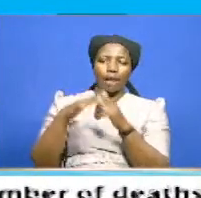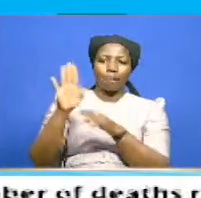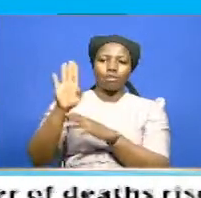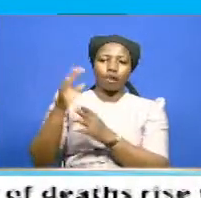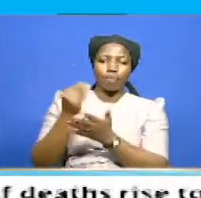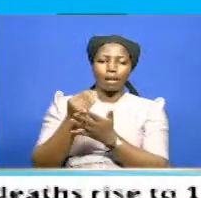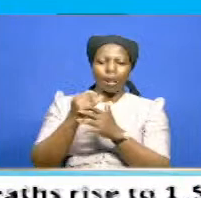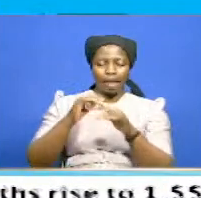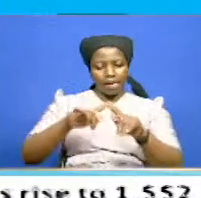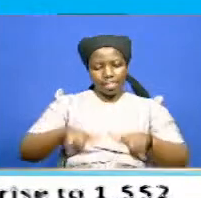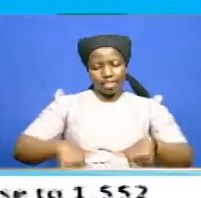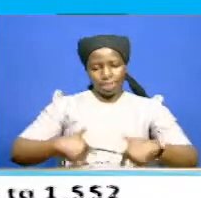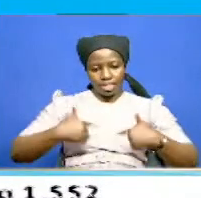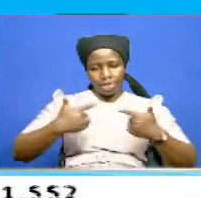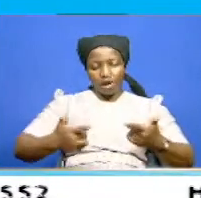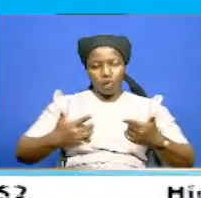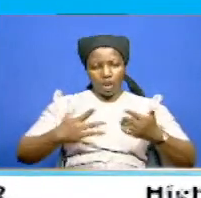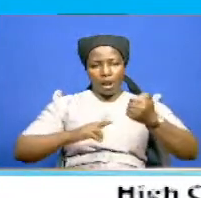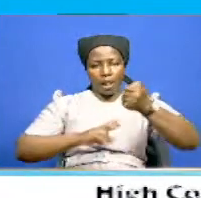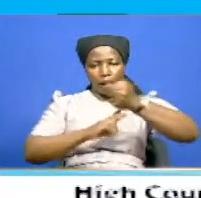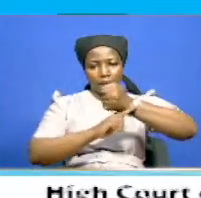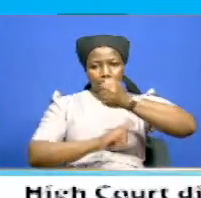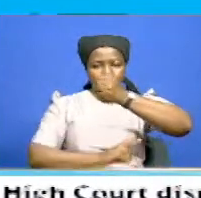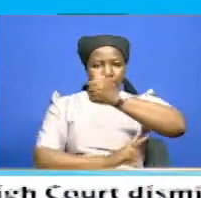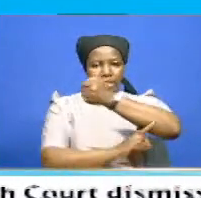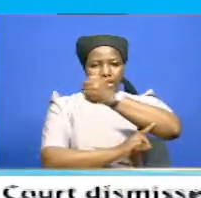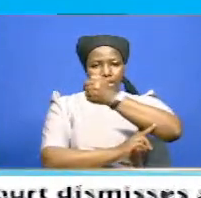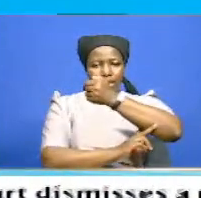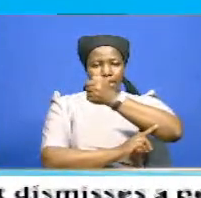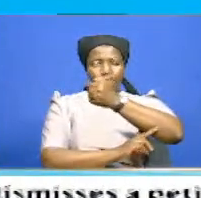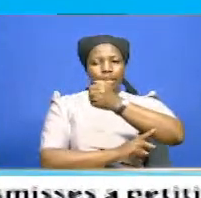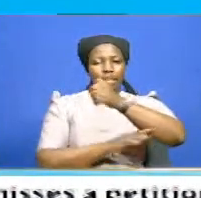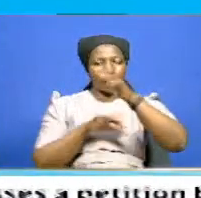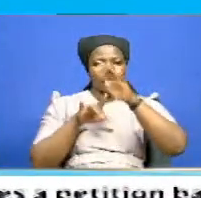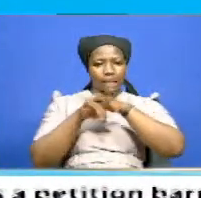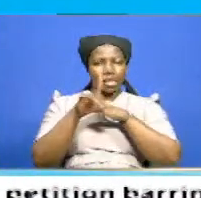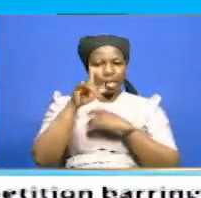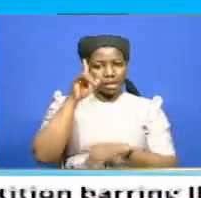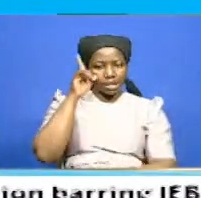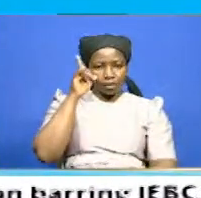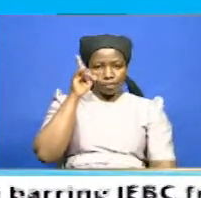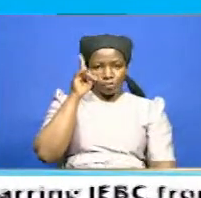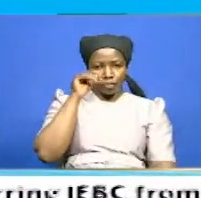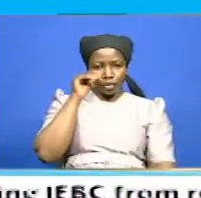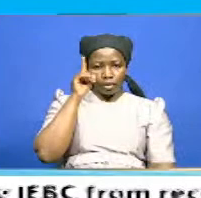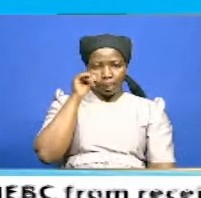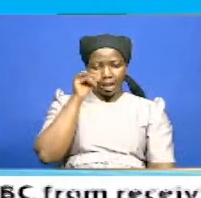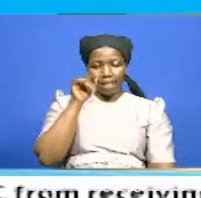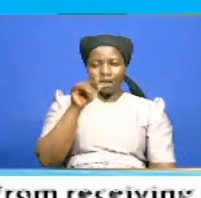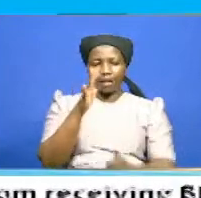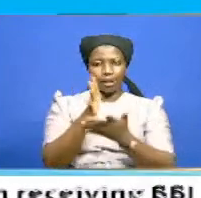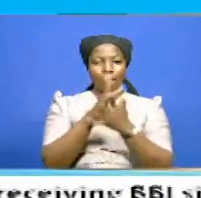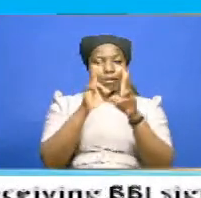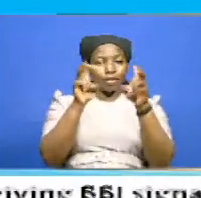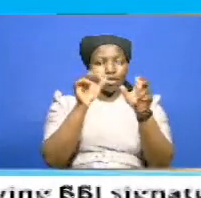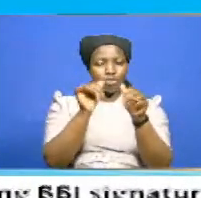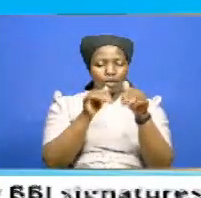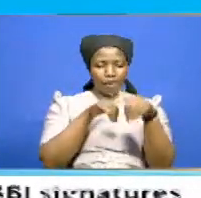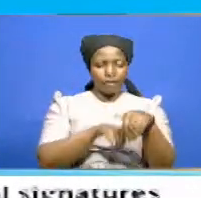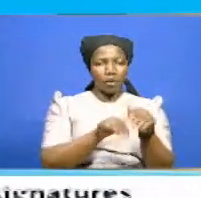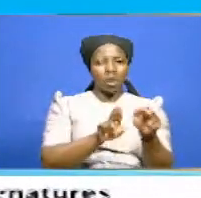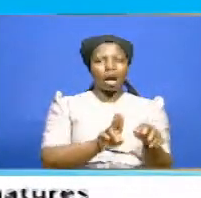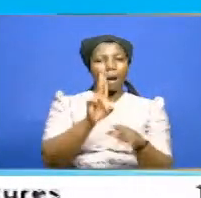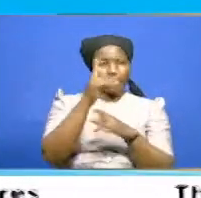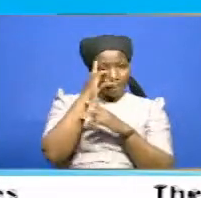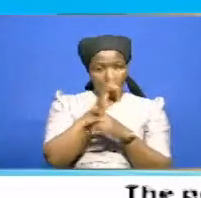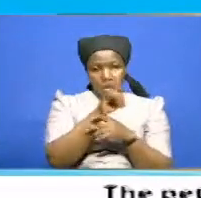Likoni floating bridge in Mombasa. These are some of the issues that we are tracking for you